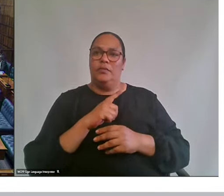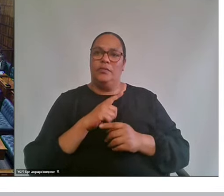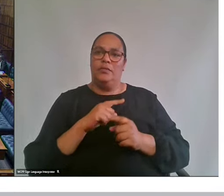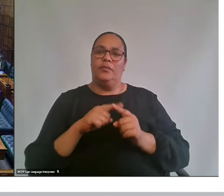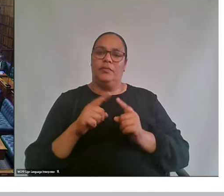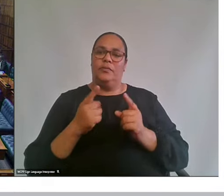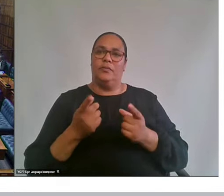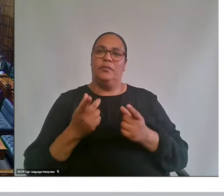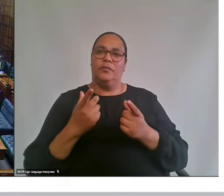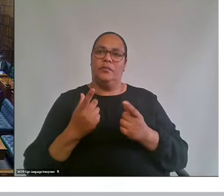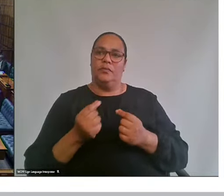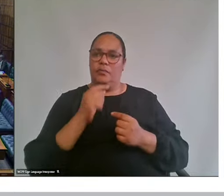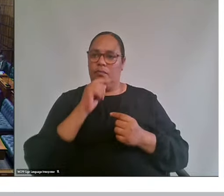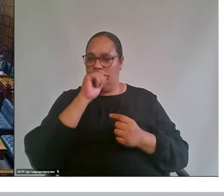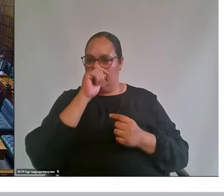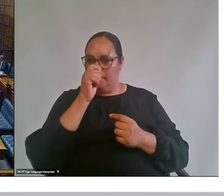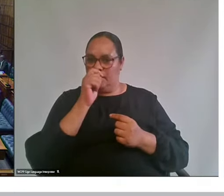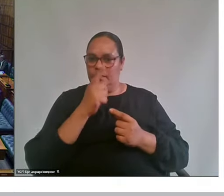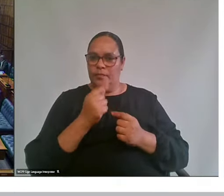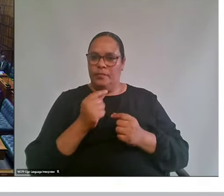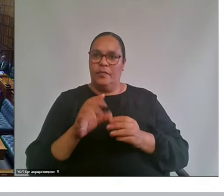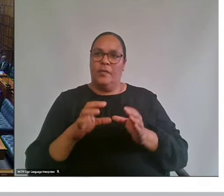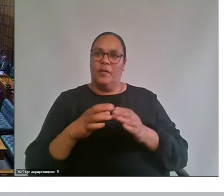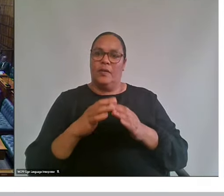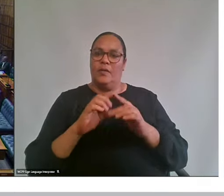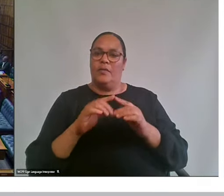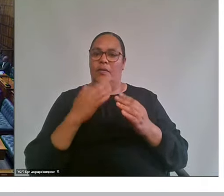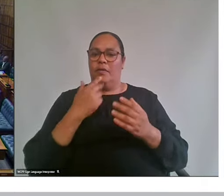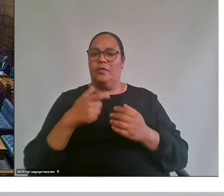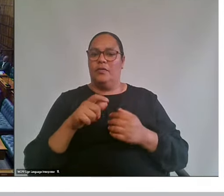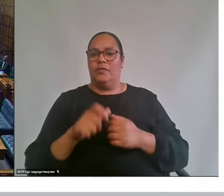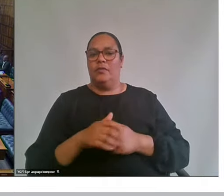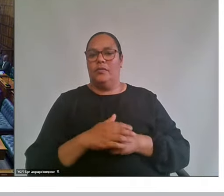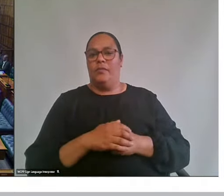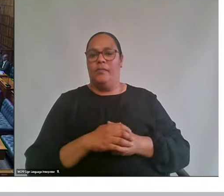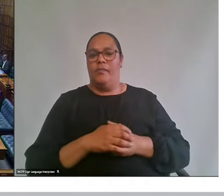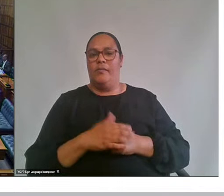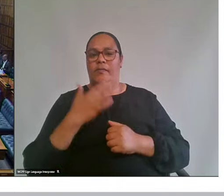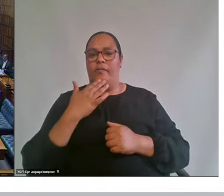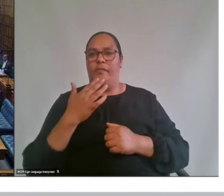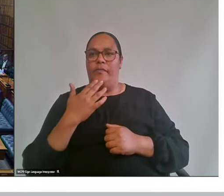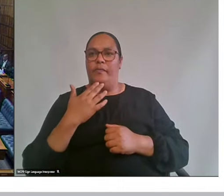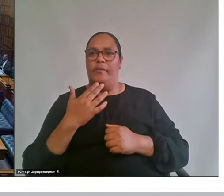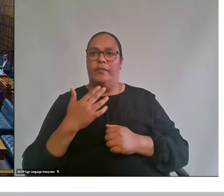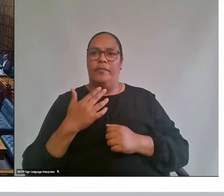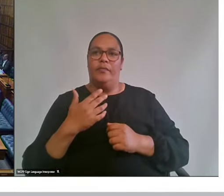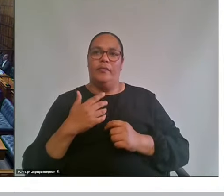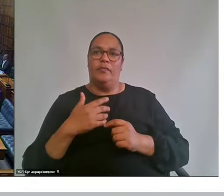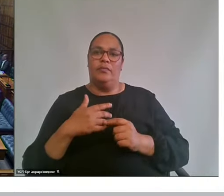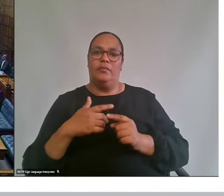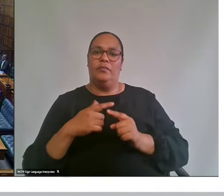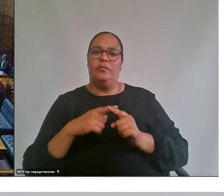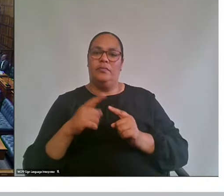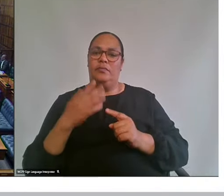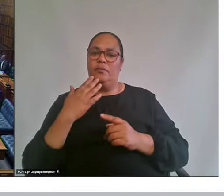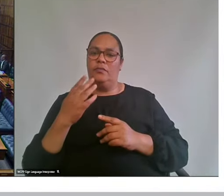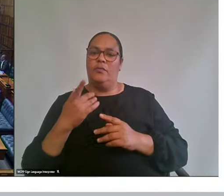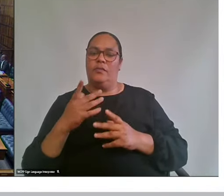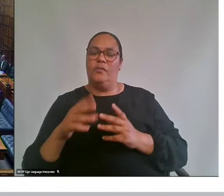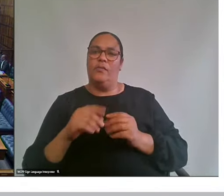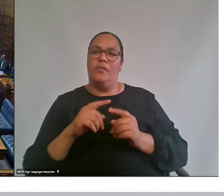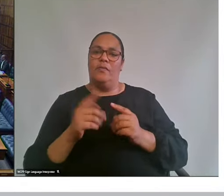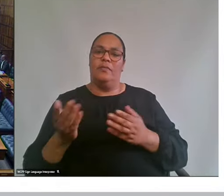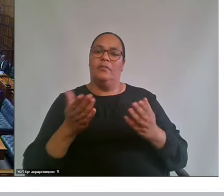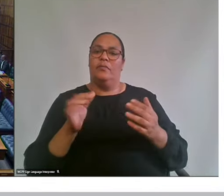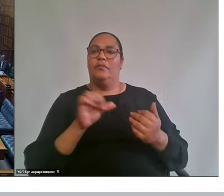just want people to explain to us in terms of thanks uh thank you m I think part of the answer is in that they are a funer as well but I'll